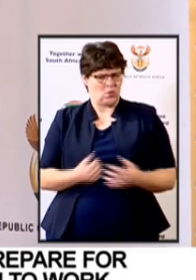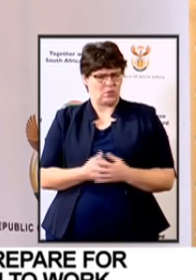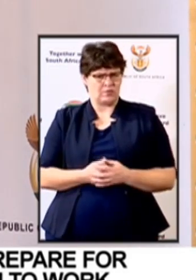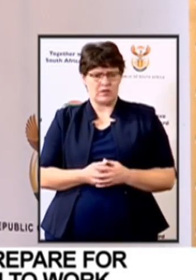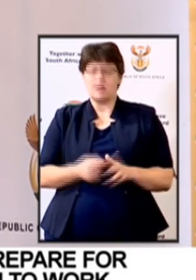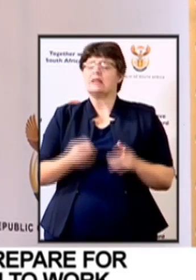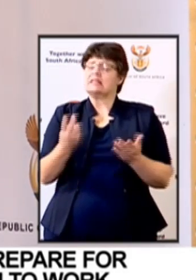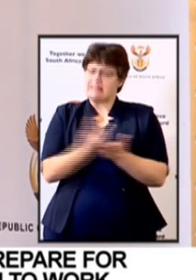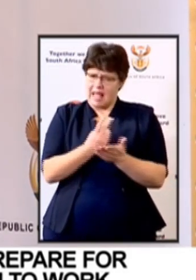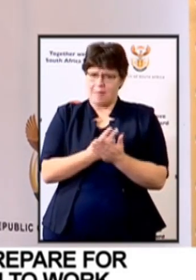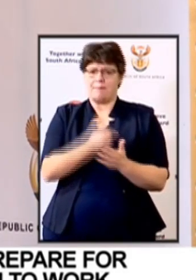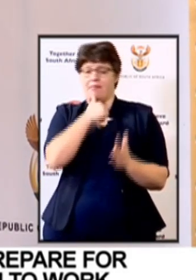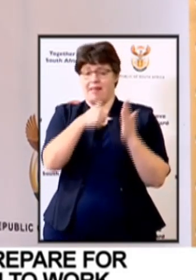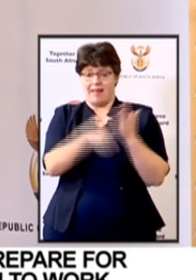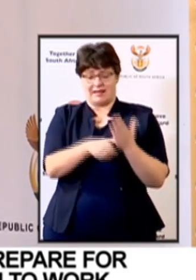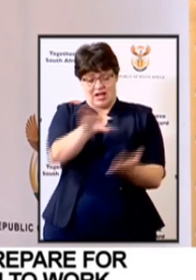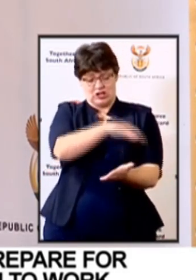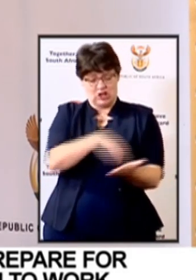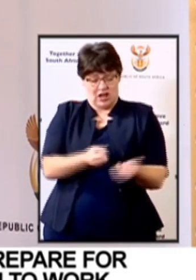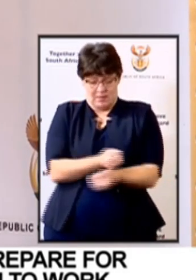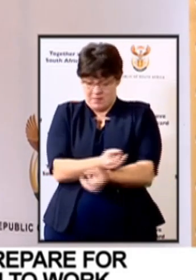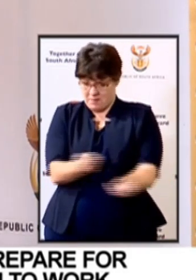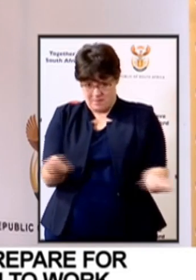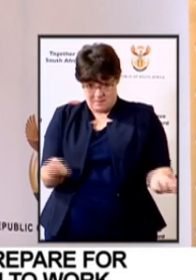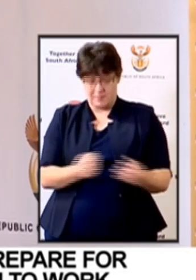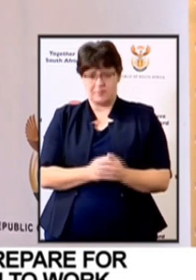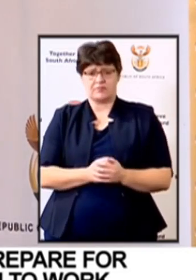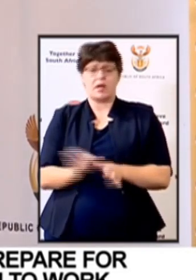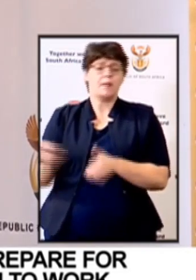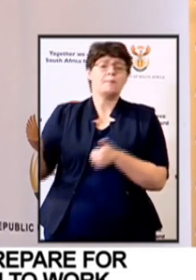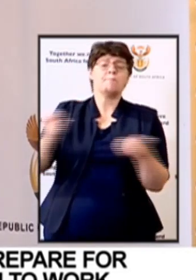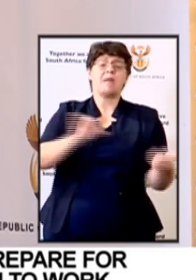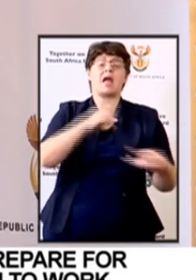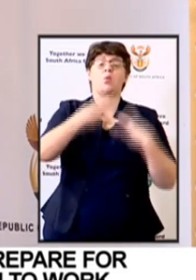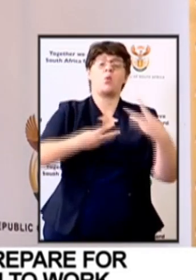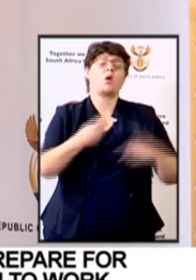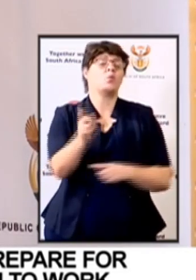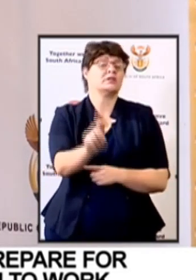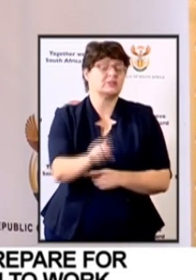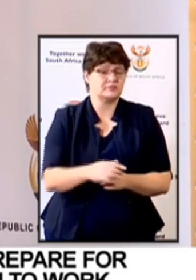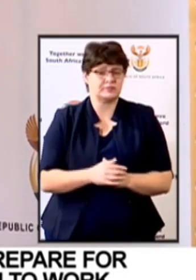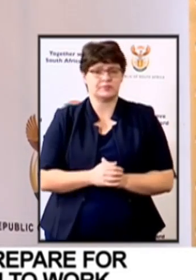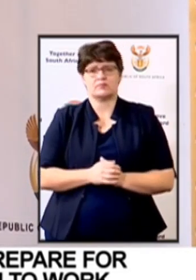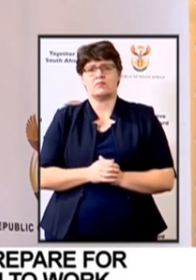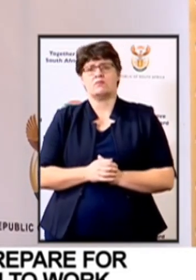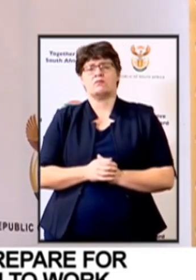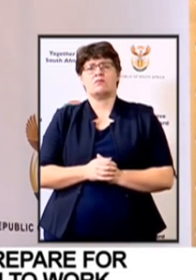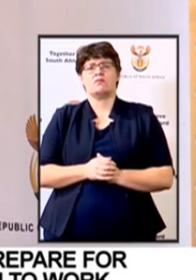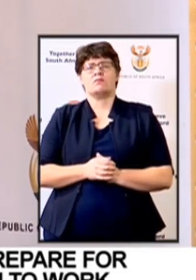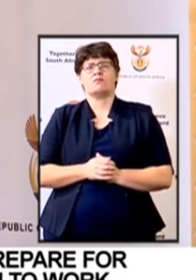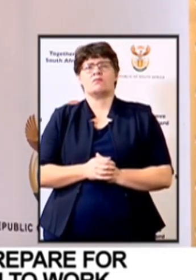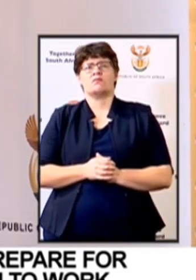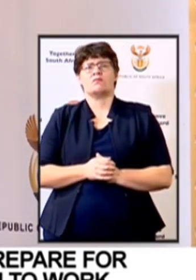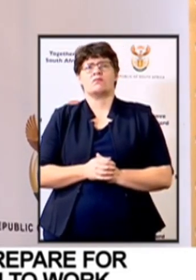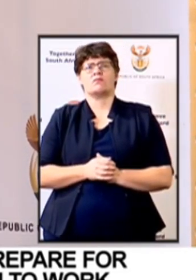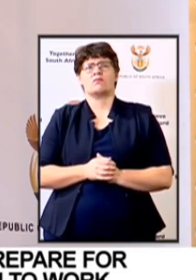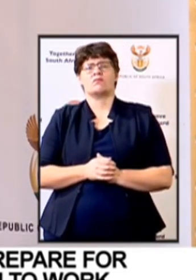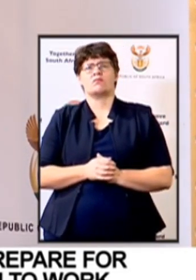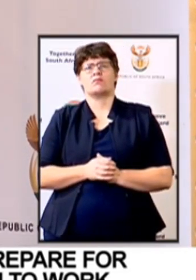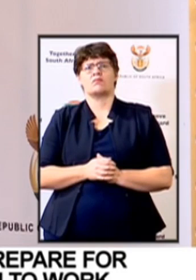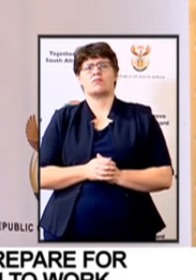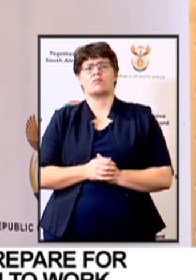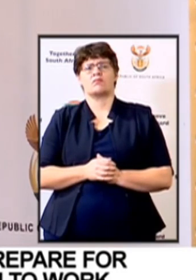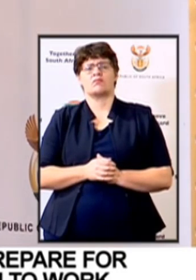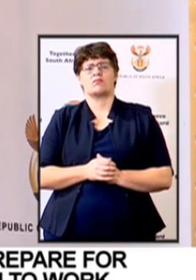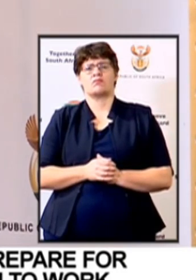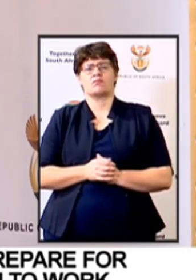circulars, that first we decided we